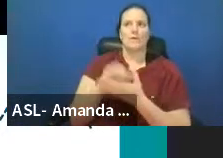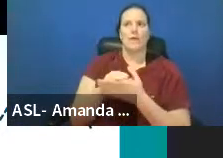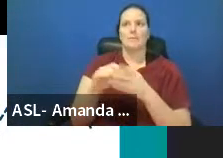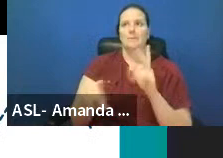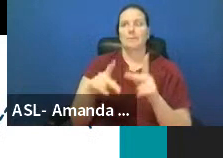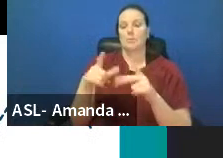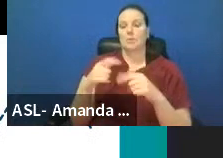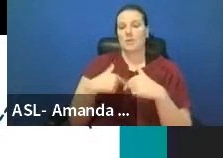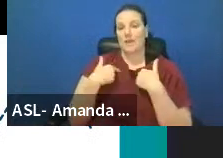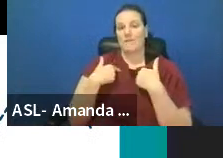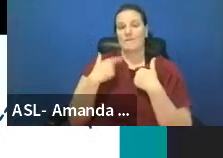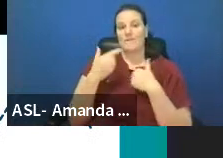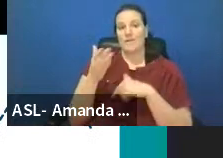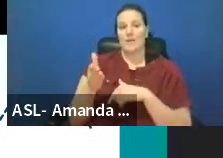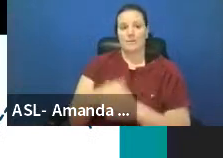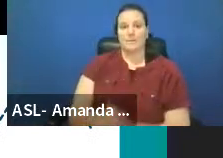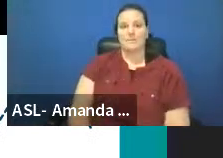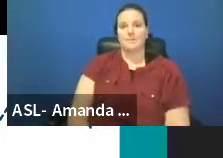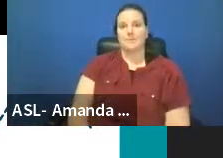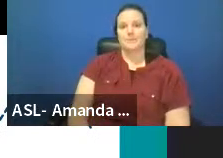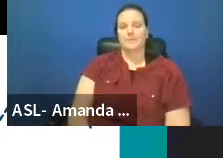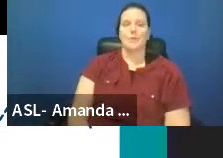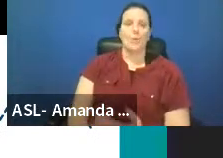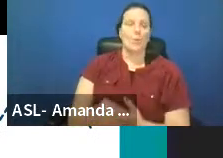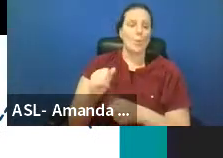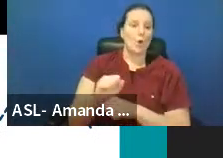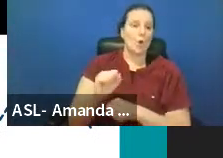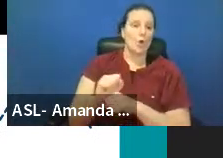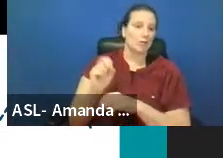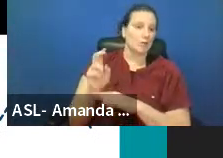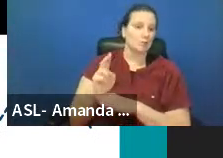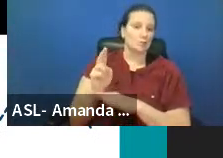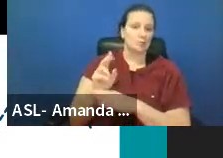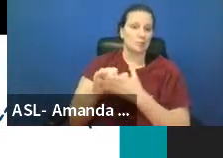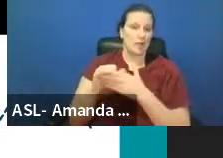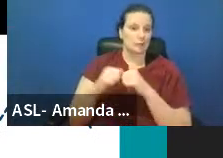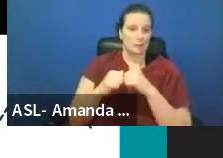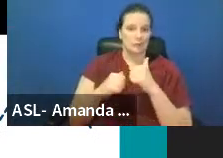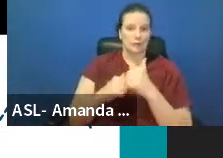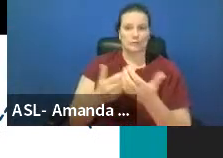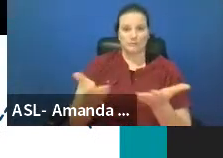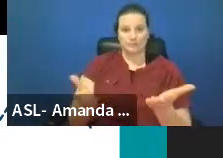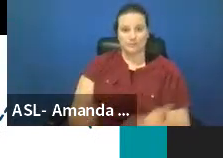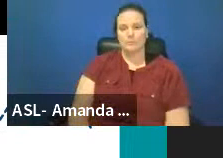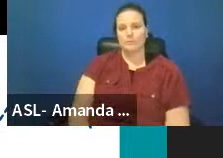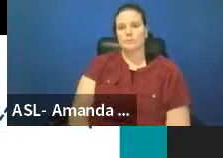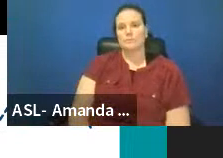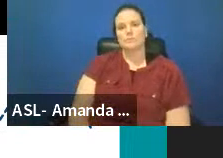who live and use in this, live and work and use these structures.